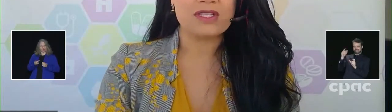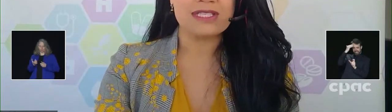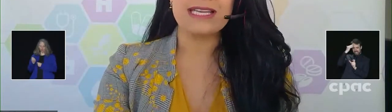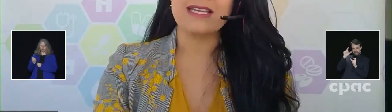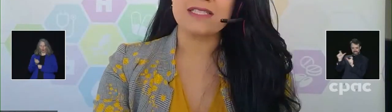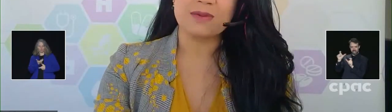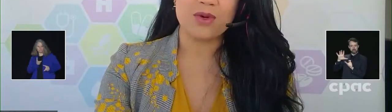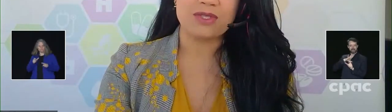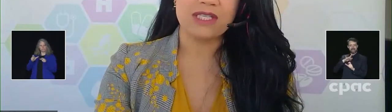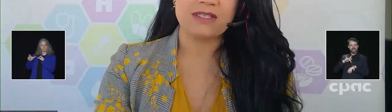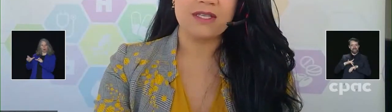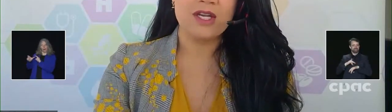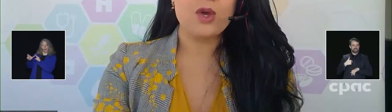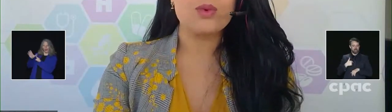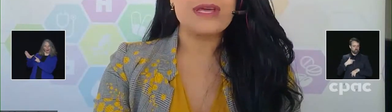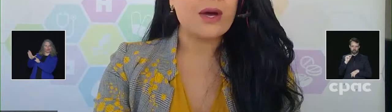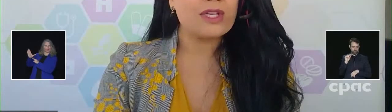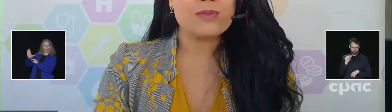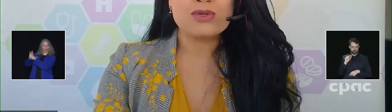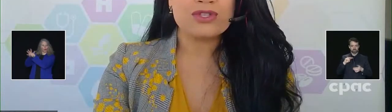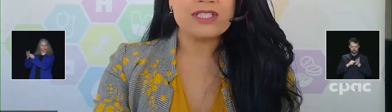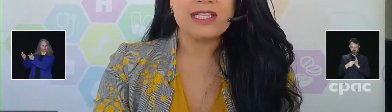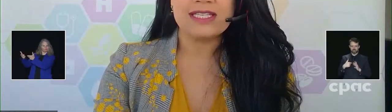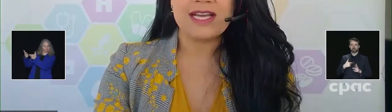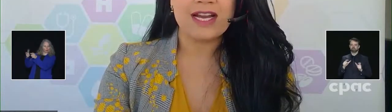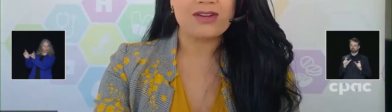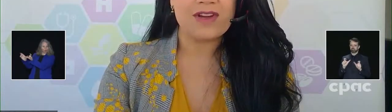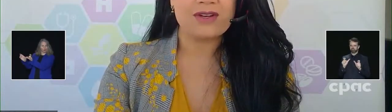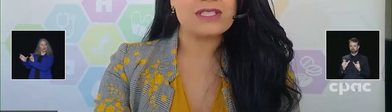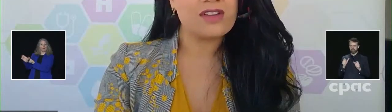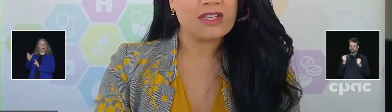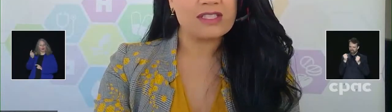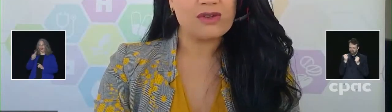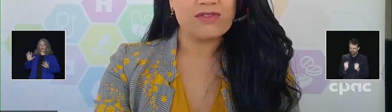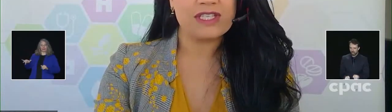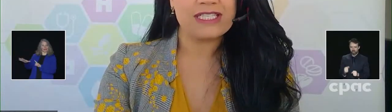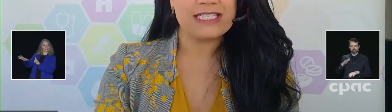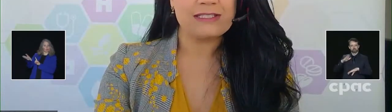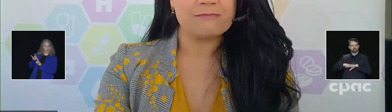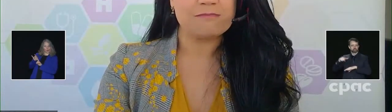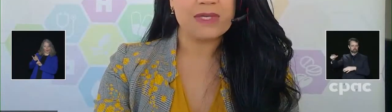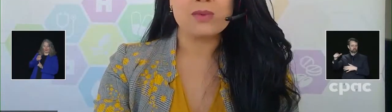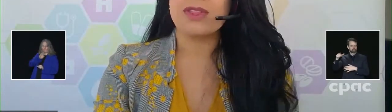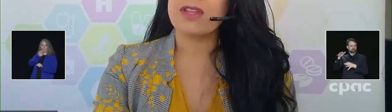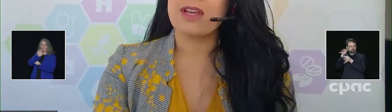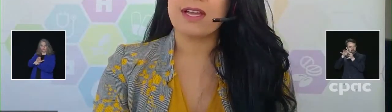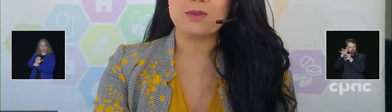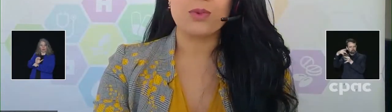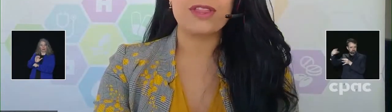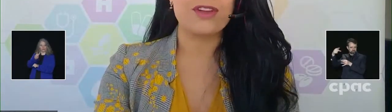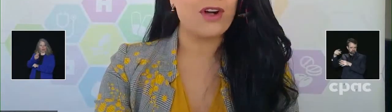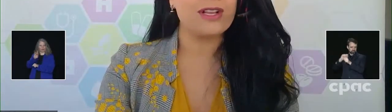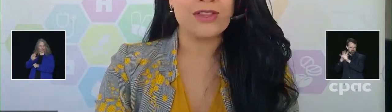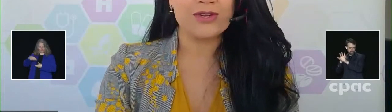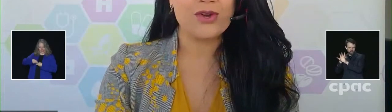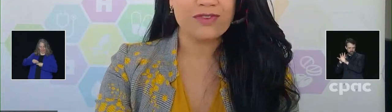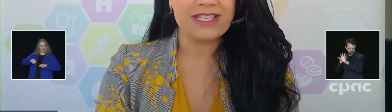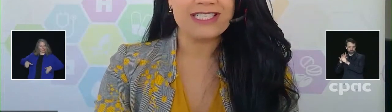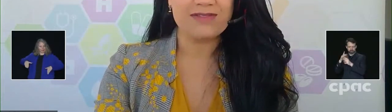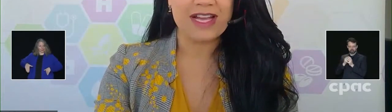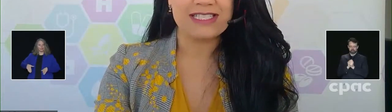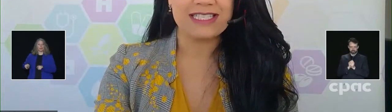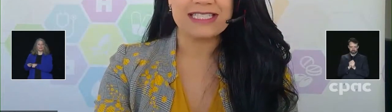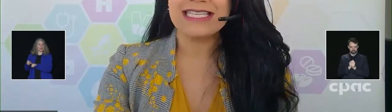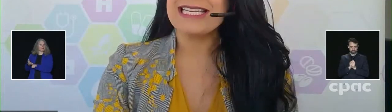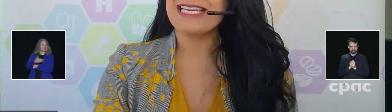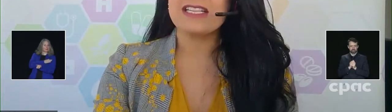response against the protein without exposure to the entire virus that causes COVID-19. And as with all other COVID